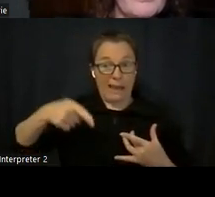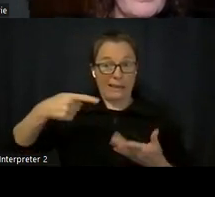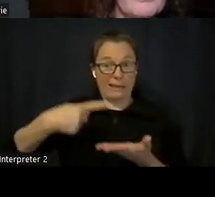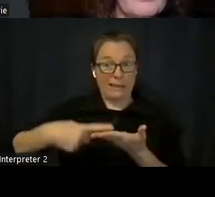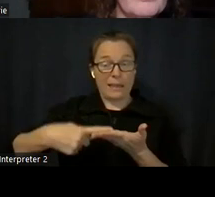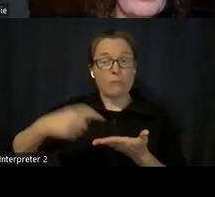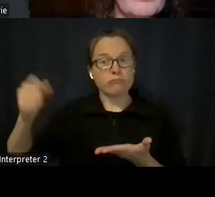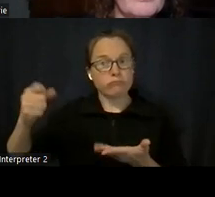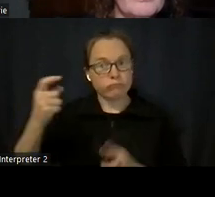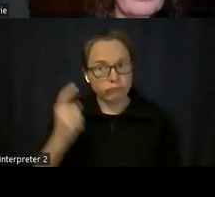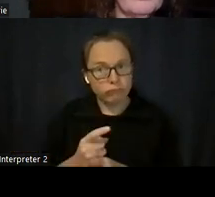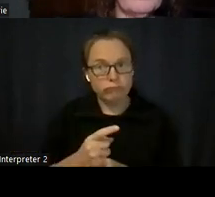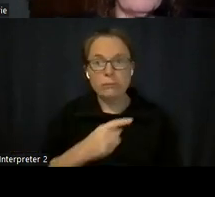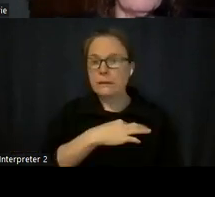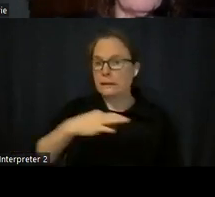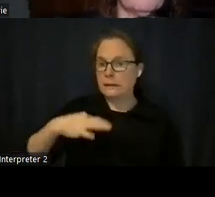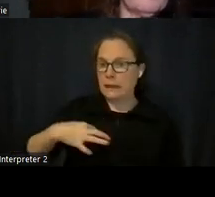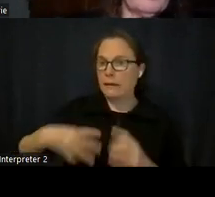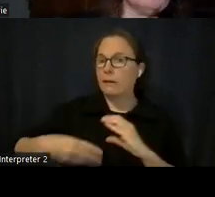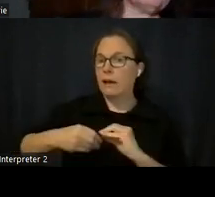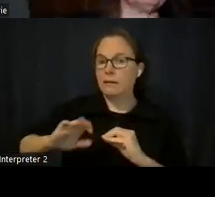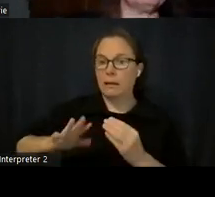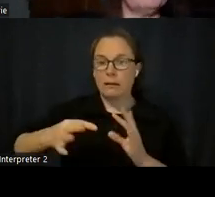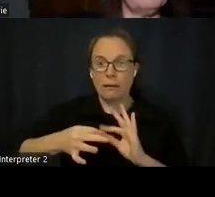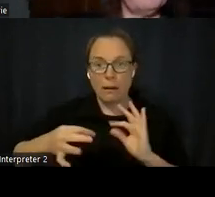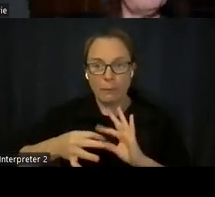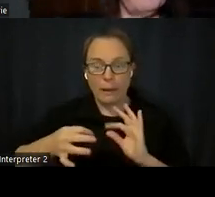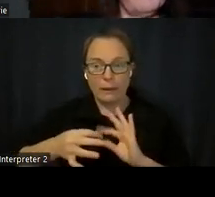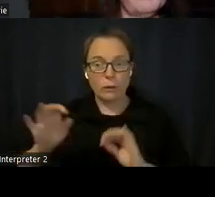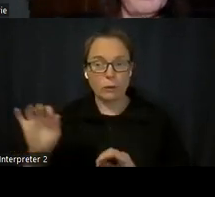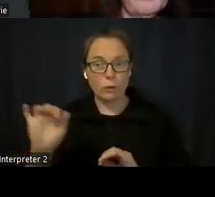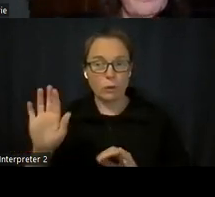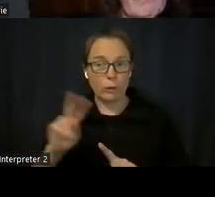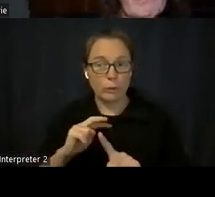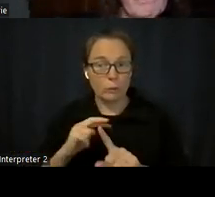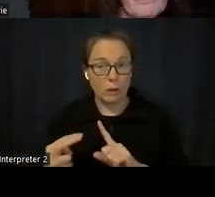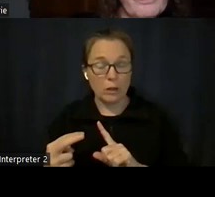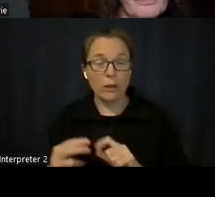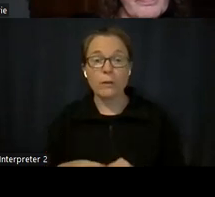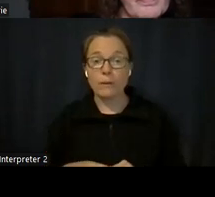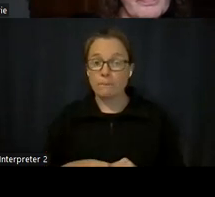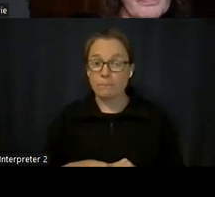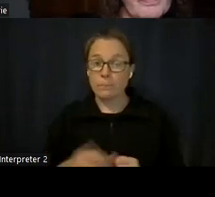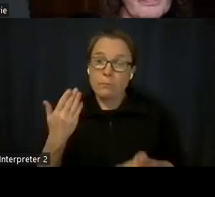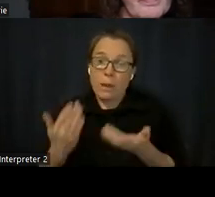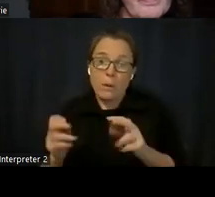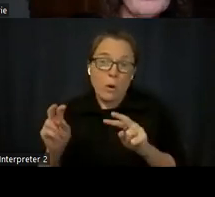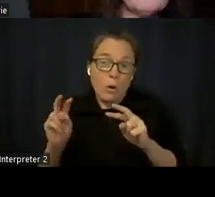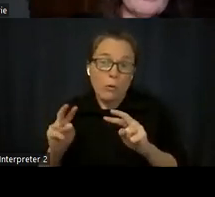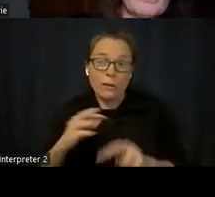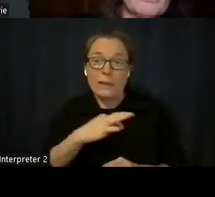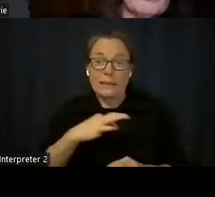staff. That's where that came from, whether or not, so that might be a, you know, oversight staff subcommittee conversation,